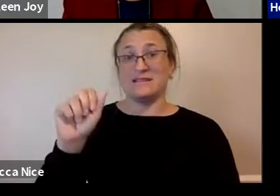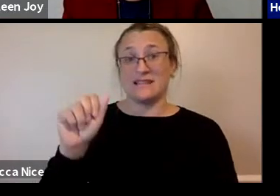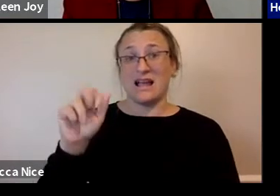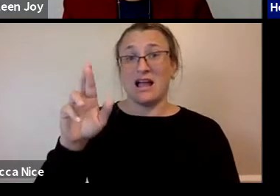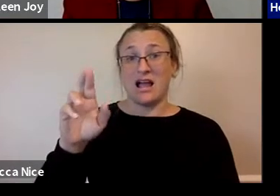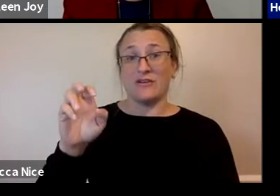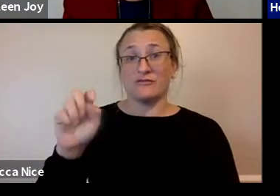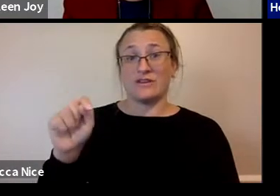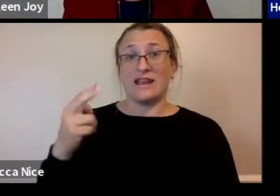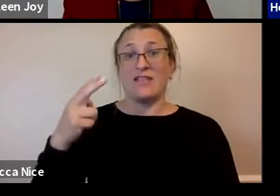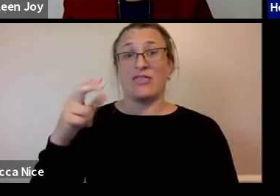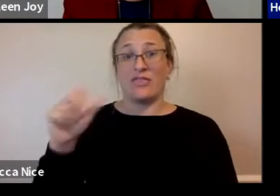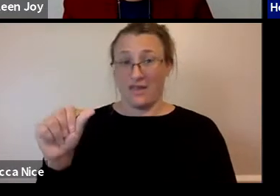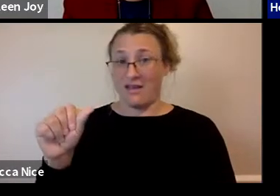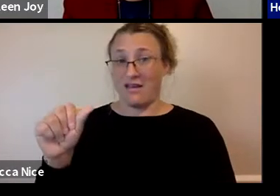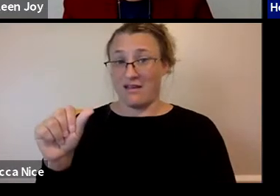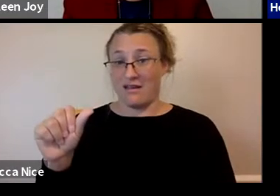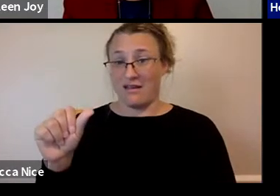and it's